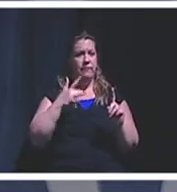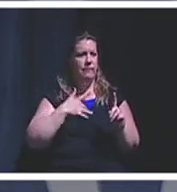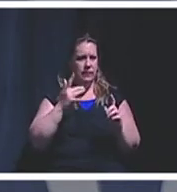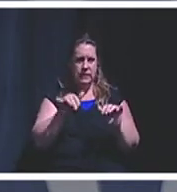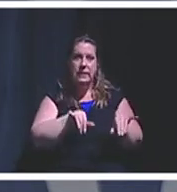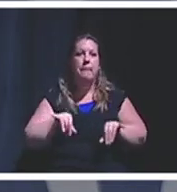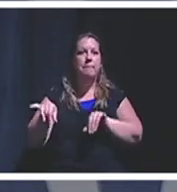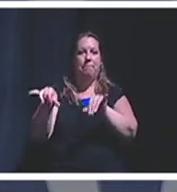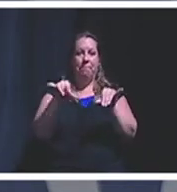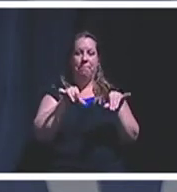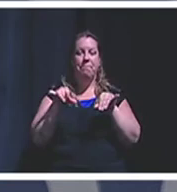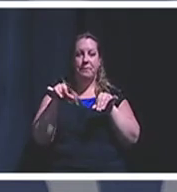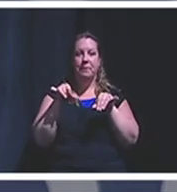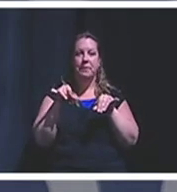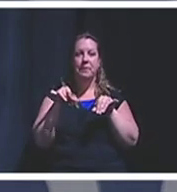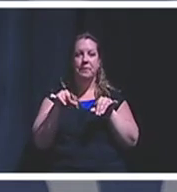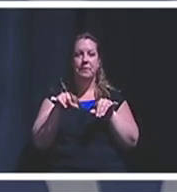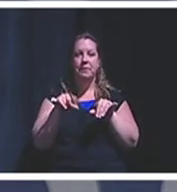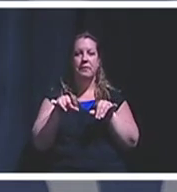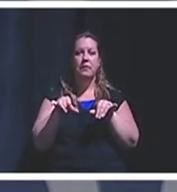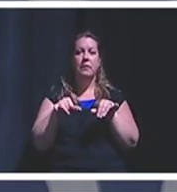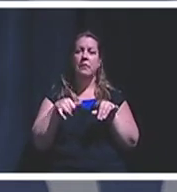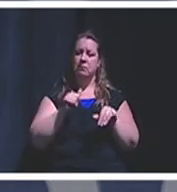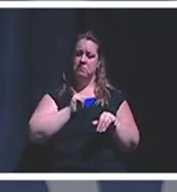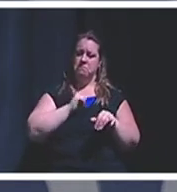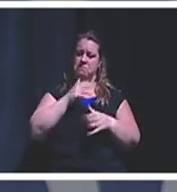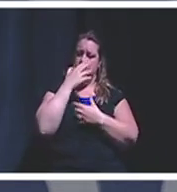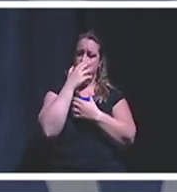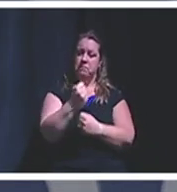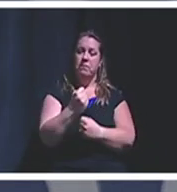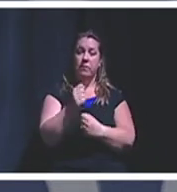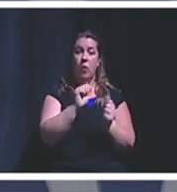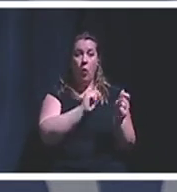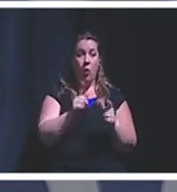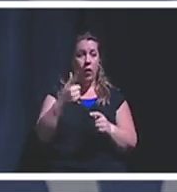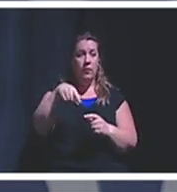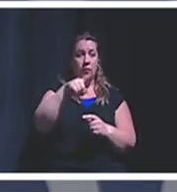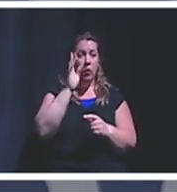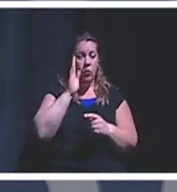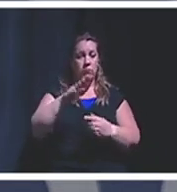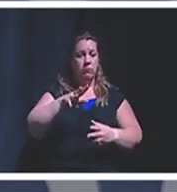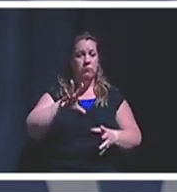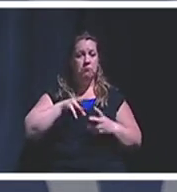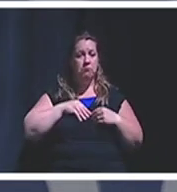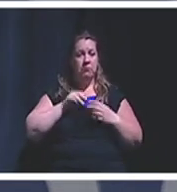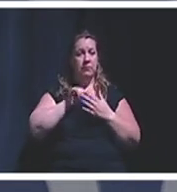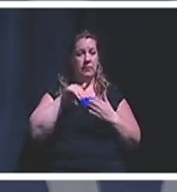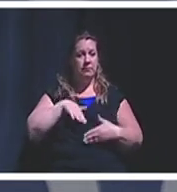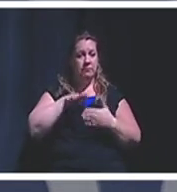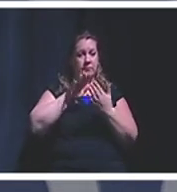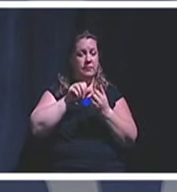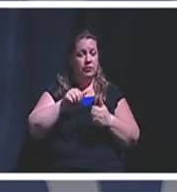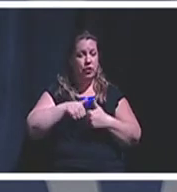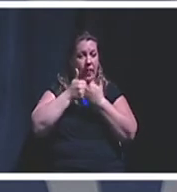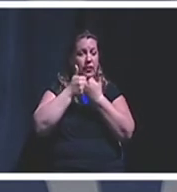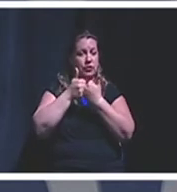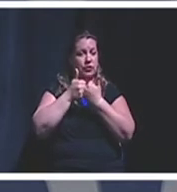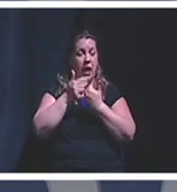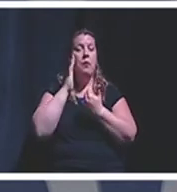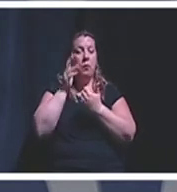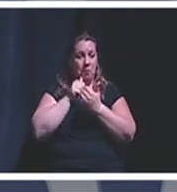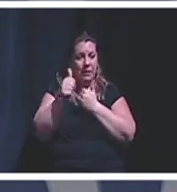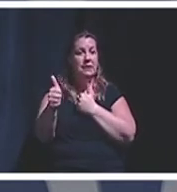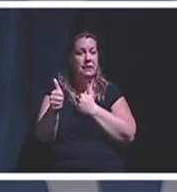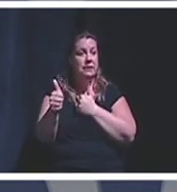way. I'm confident that all of you will rise to the occasion and succeed yet